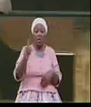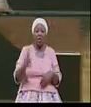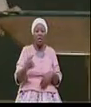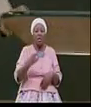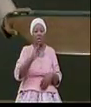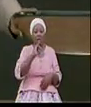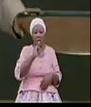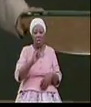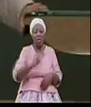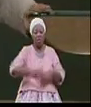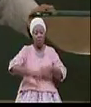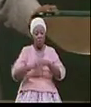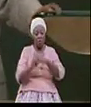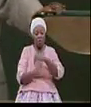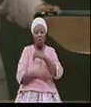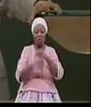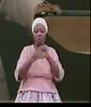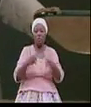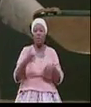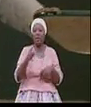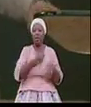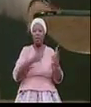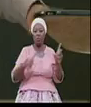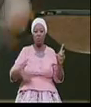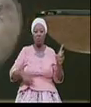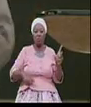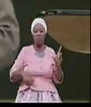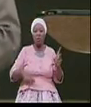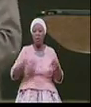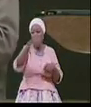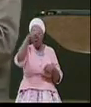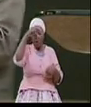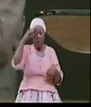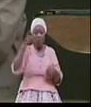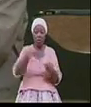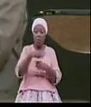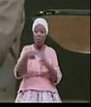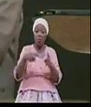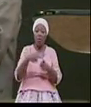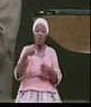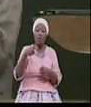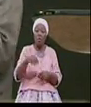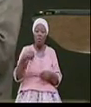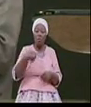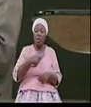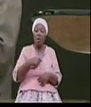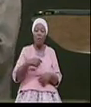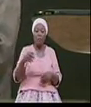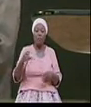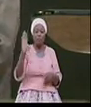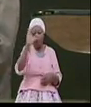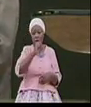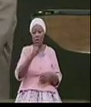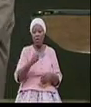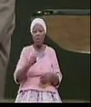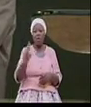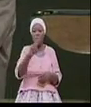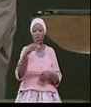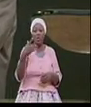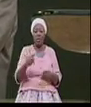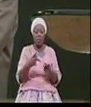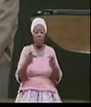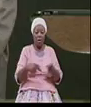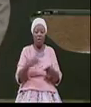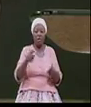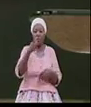is punishable by the Lord. Because we're usurping the place of God. We're